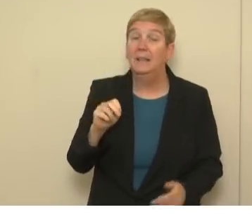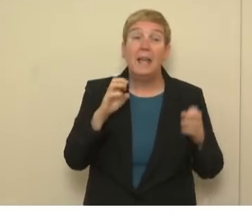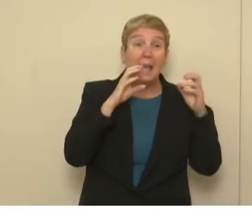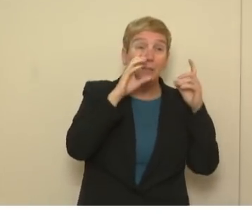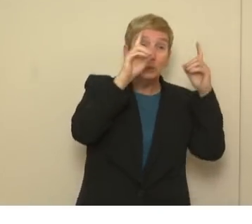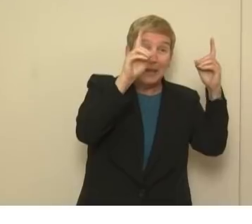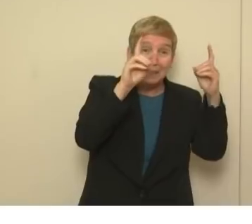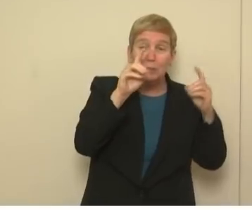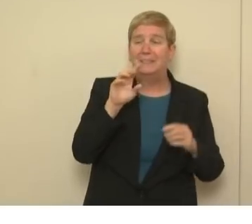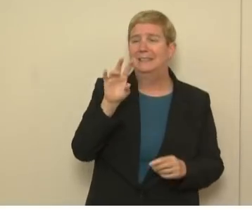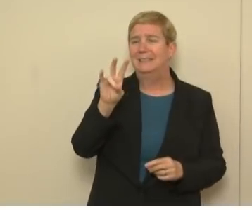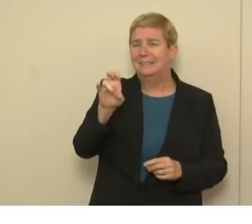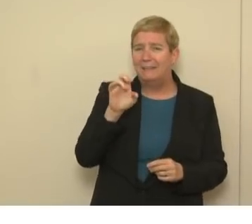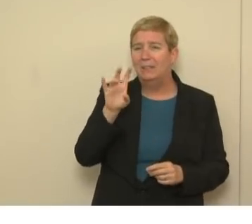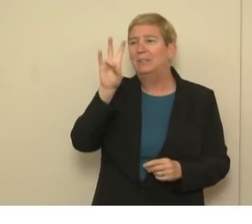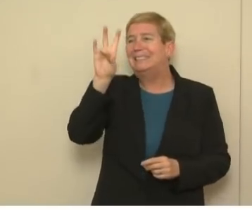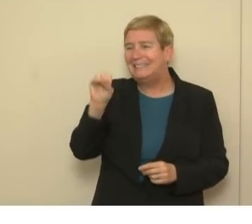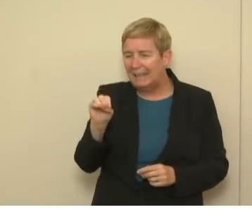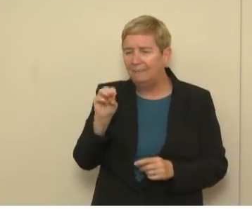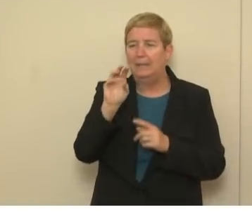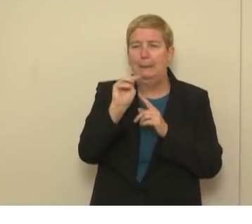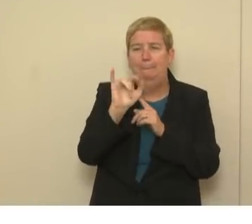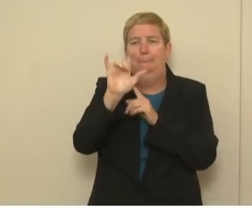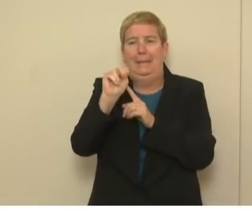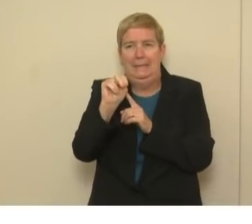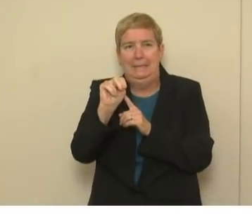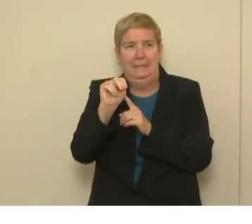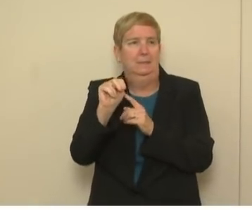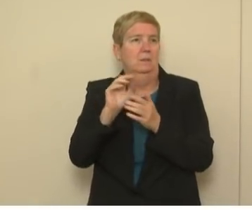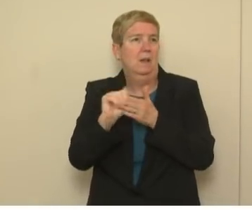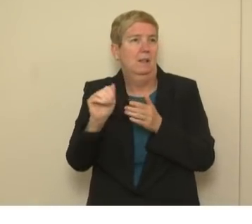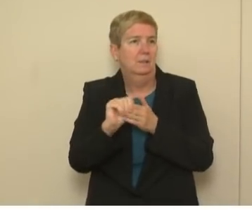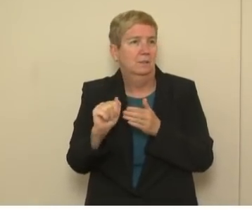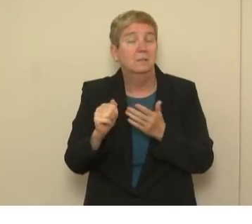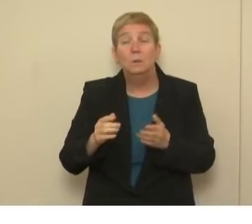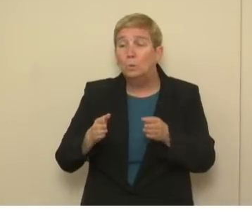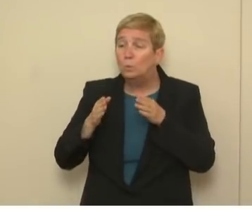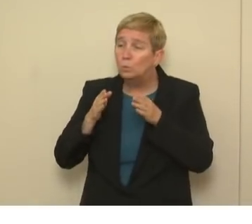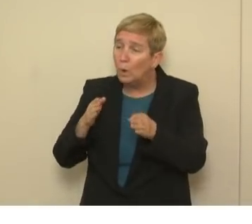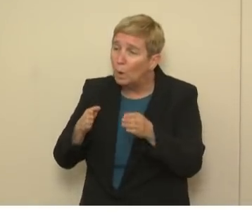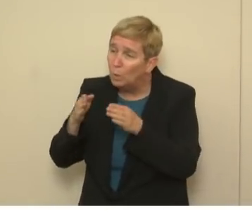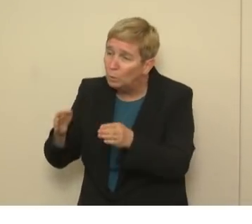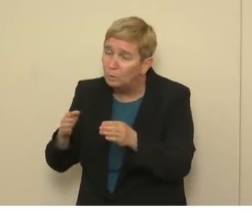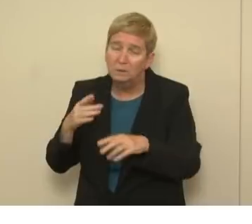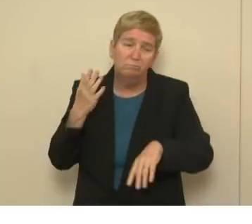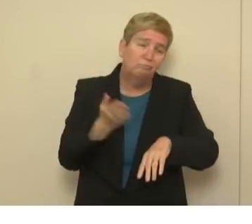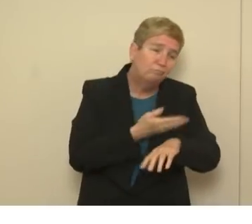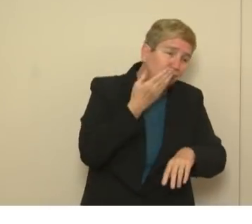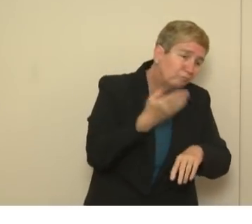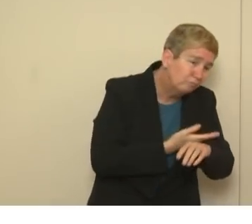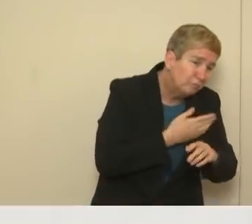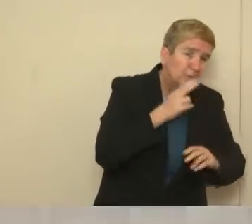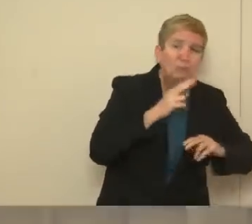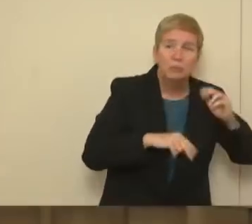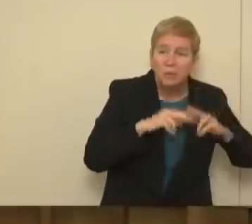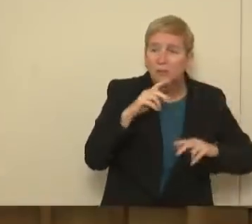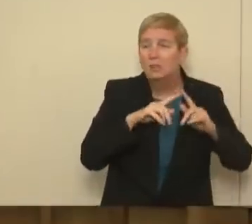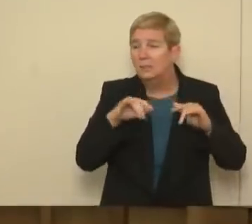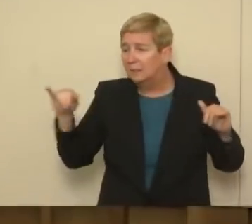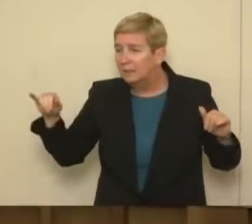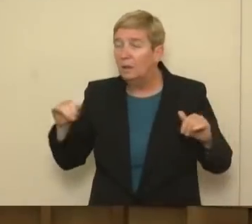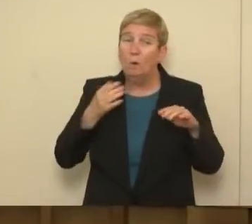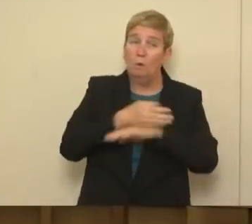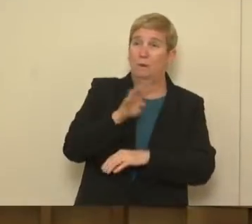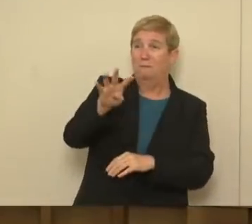for $770 million. Roads, infrastructure, over $400 million.